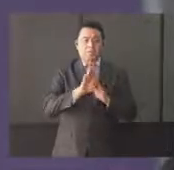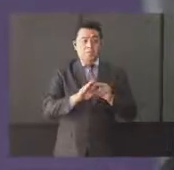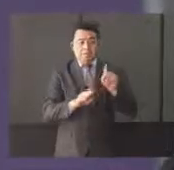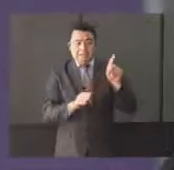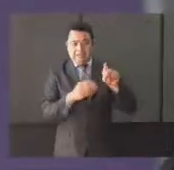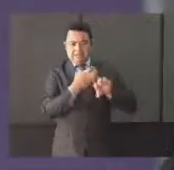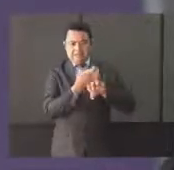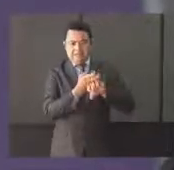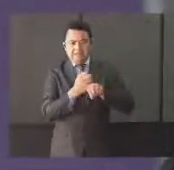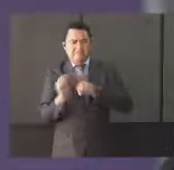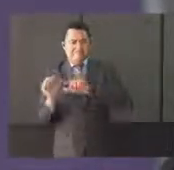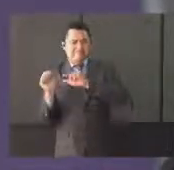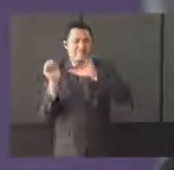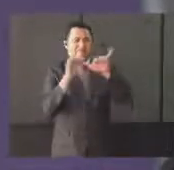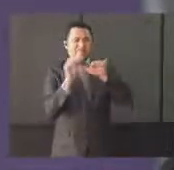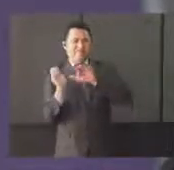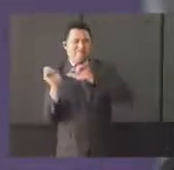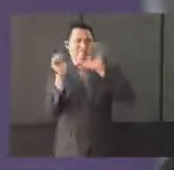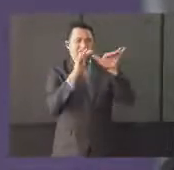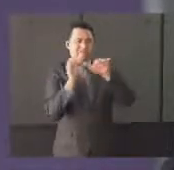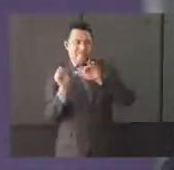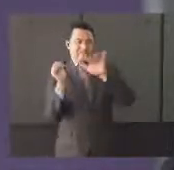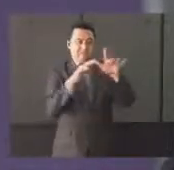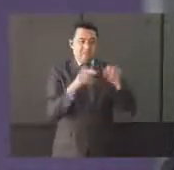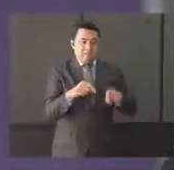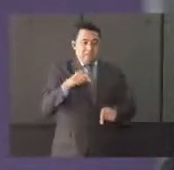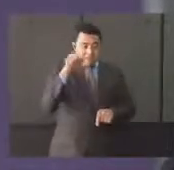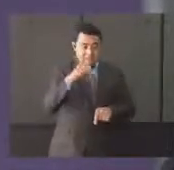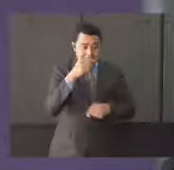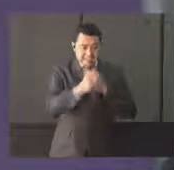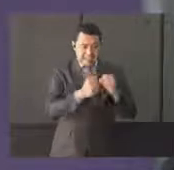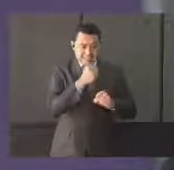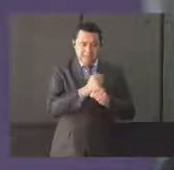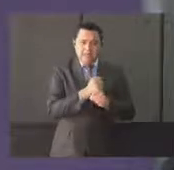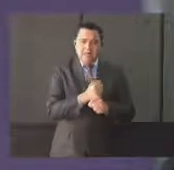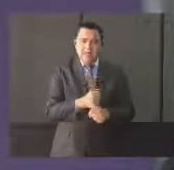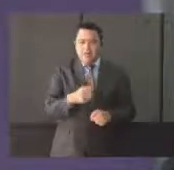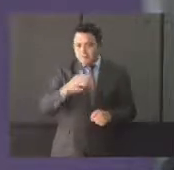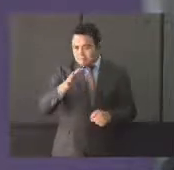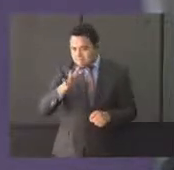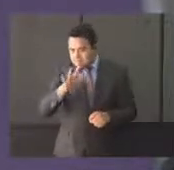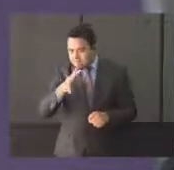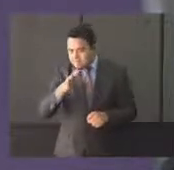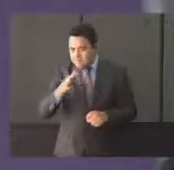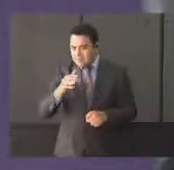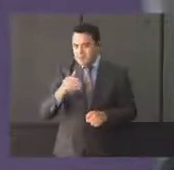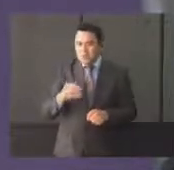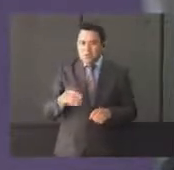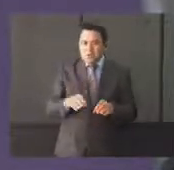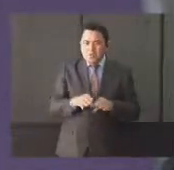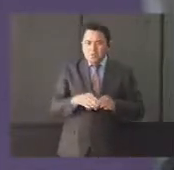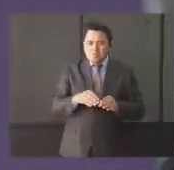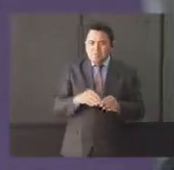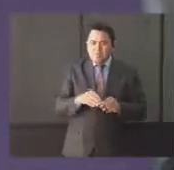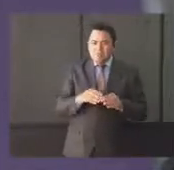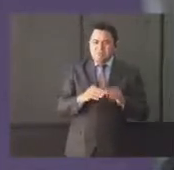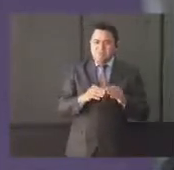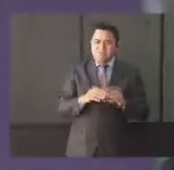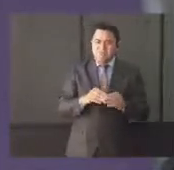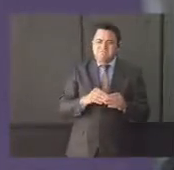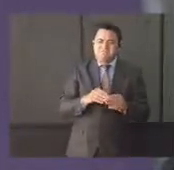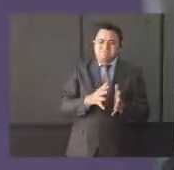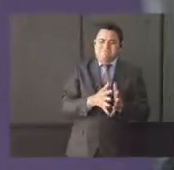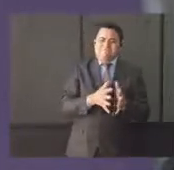the flows in the last few years. Mainly in this year, we have seen